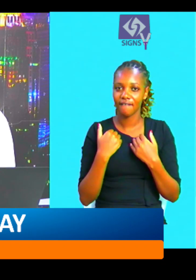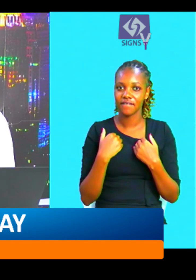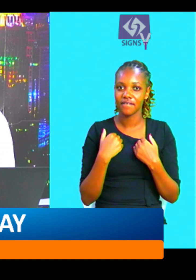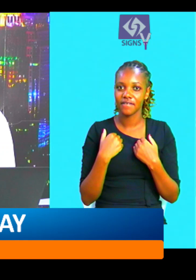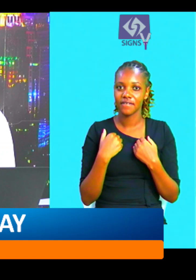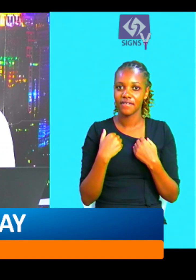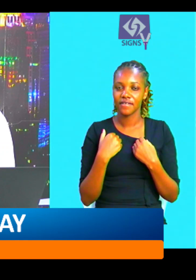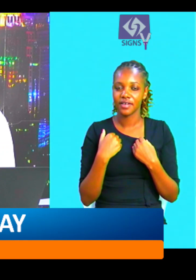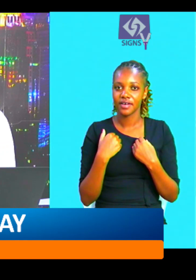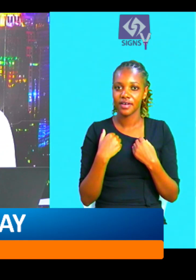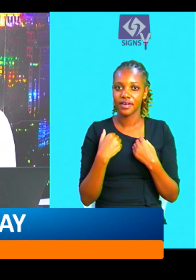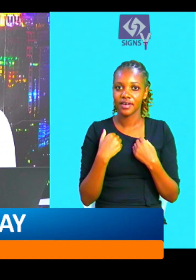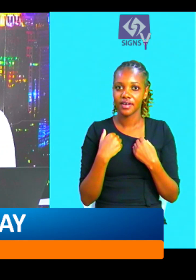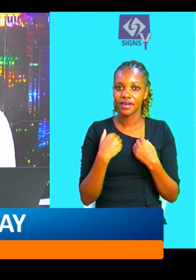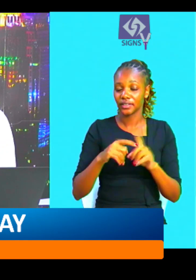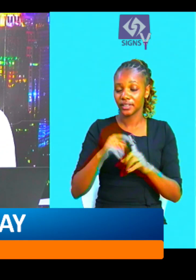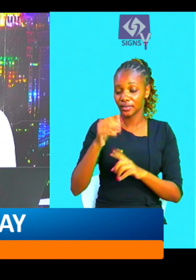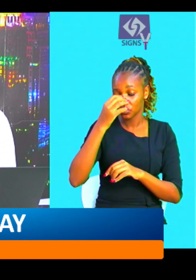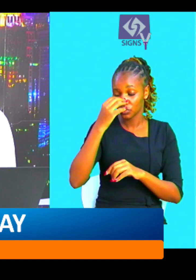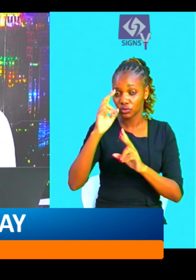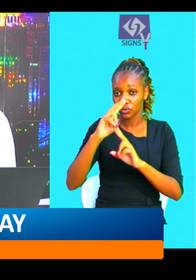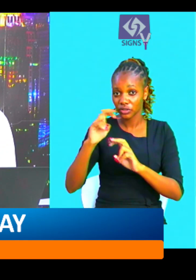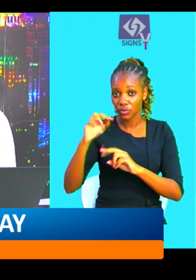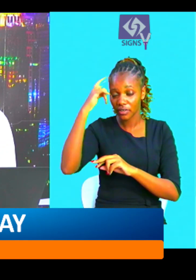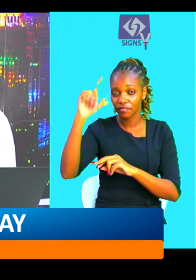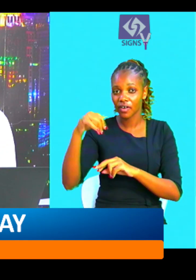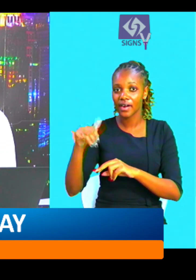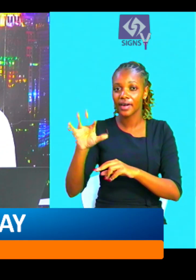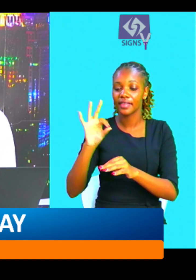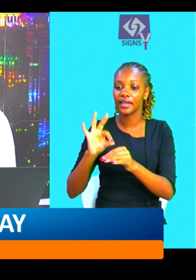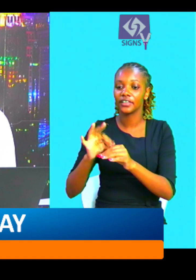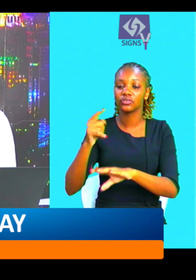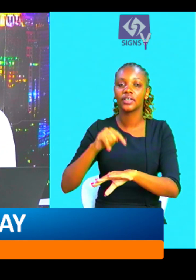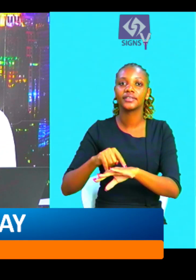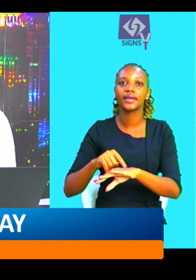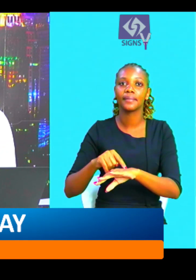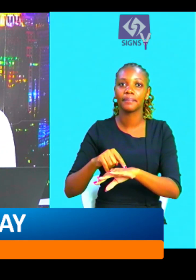president. Jubilee gives birth to another political party called